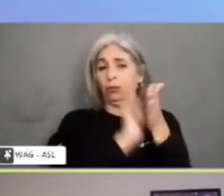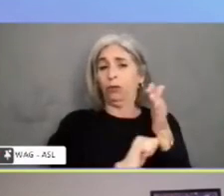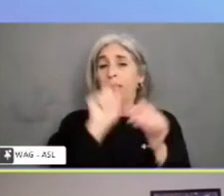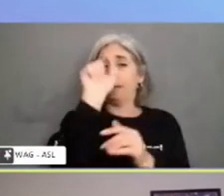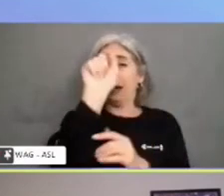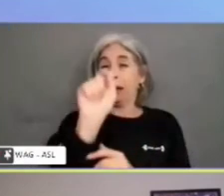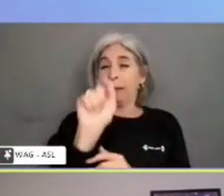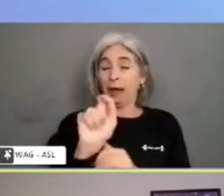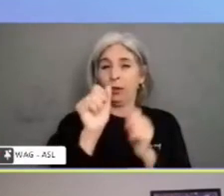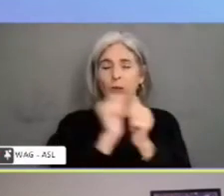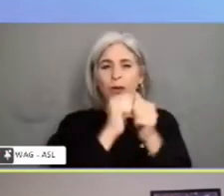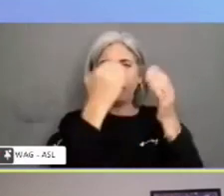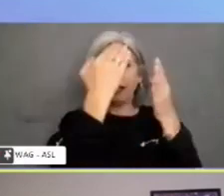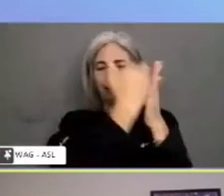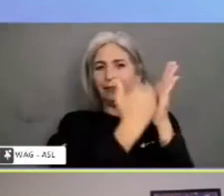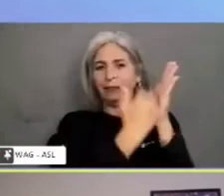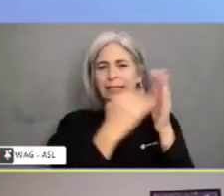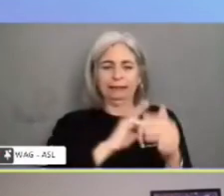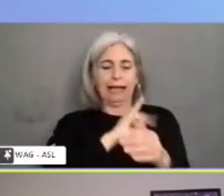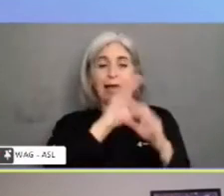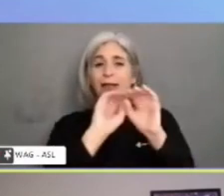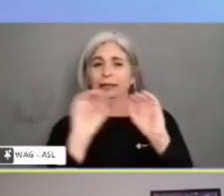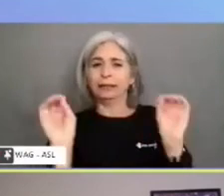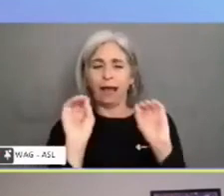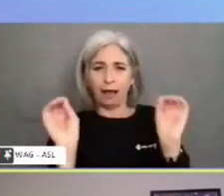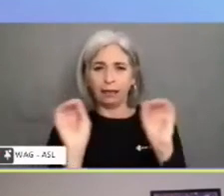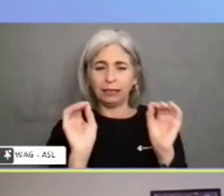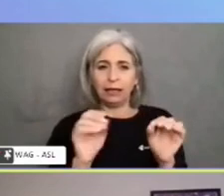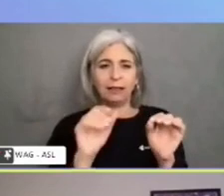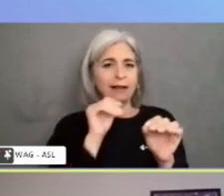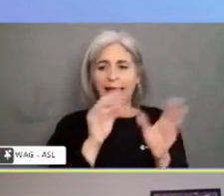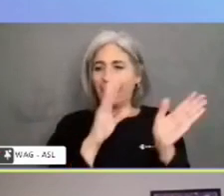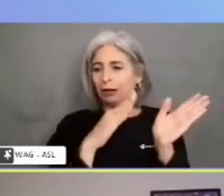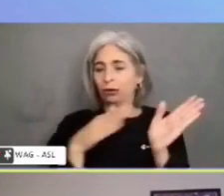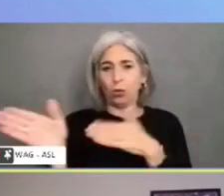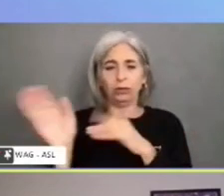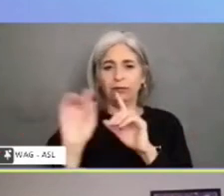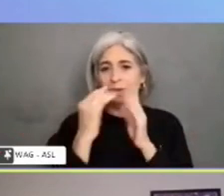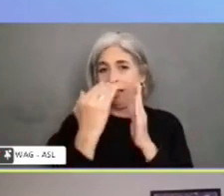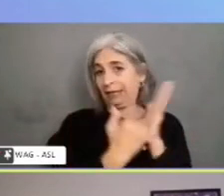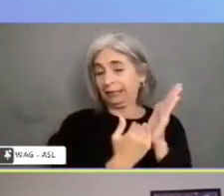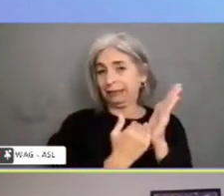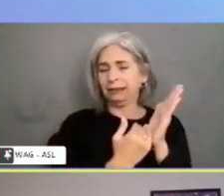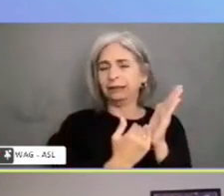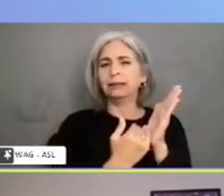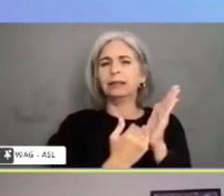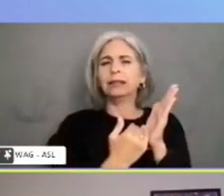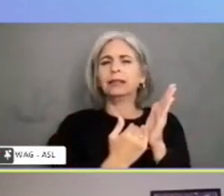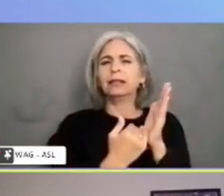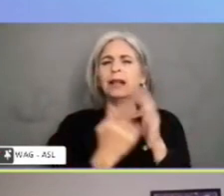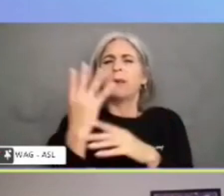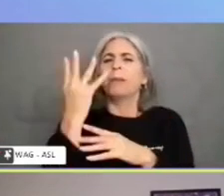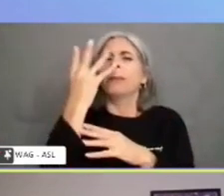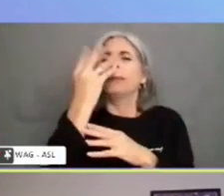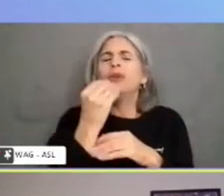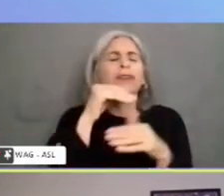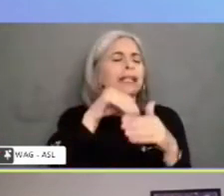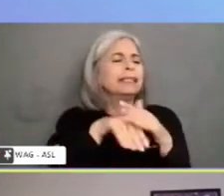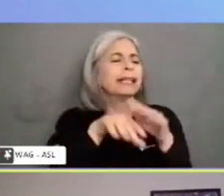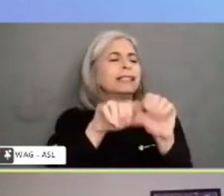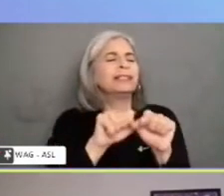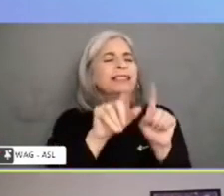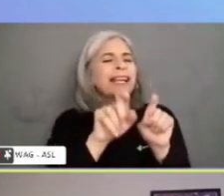bullets with list style none applied to the unordered list. And being the dutiful accessibility testers that we